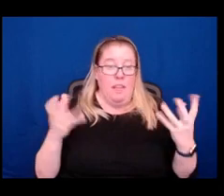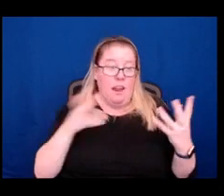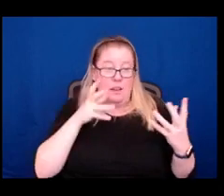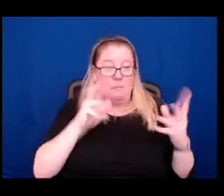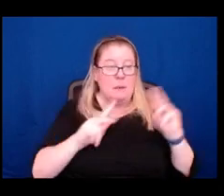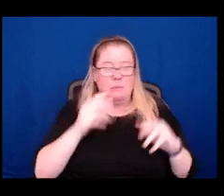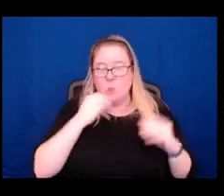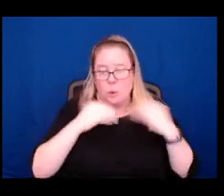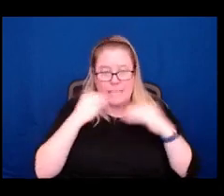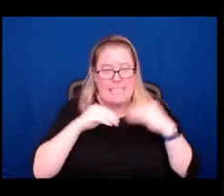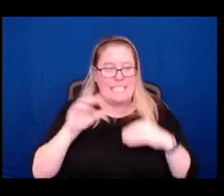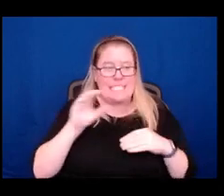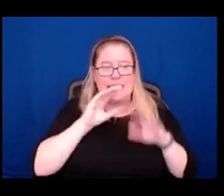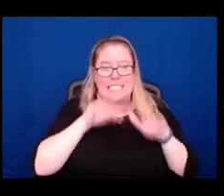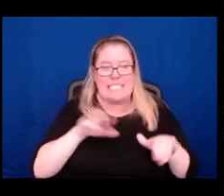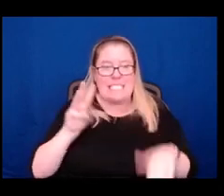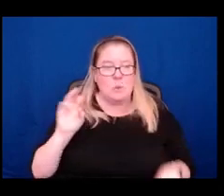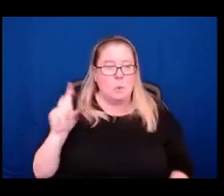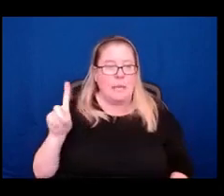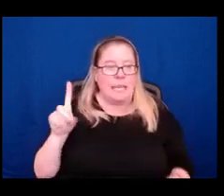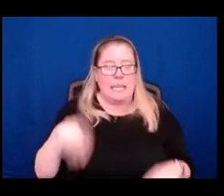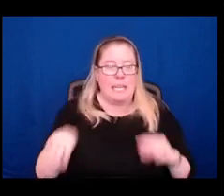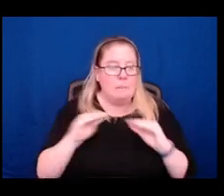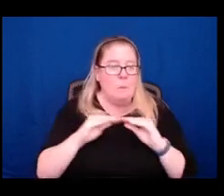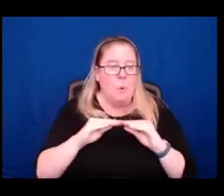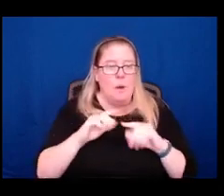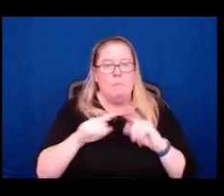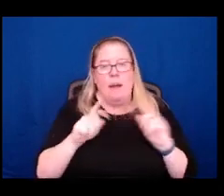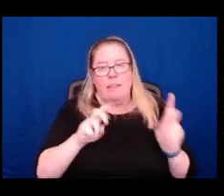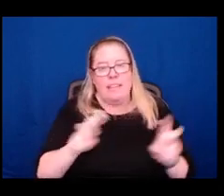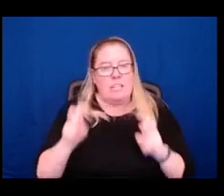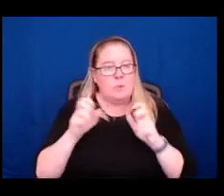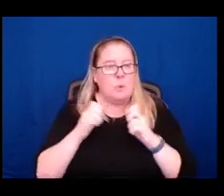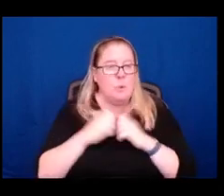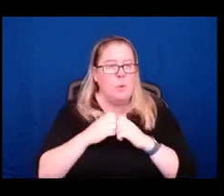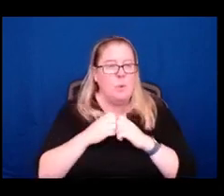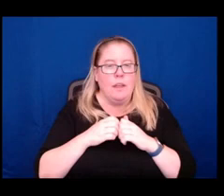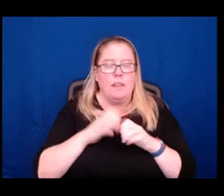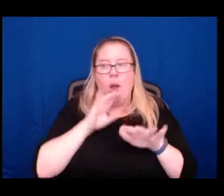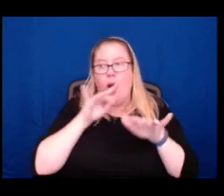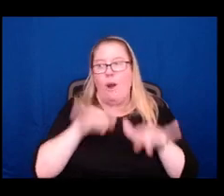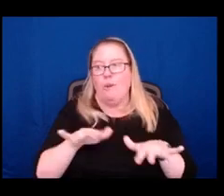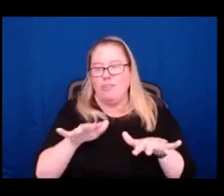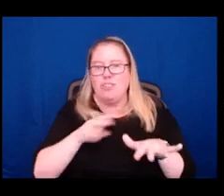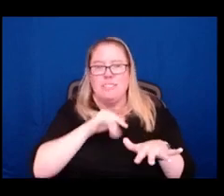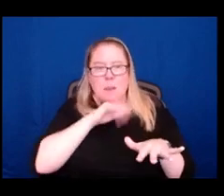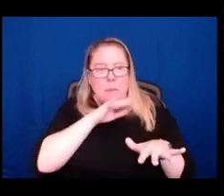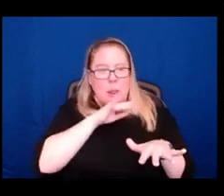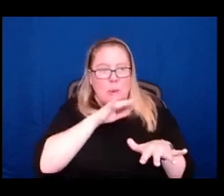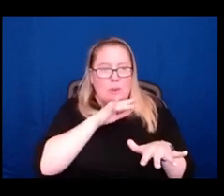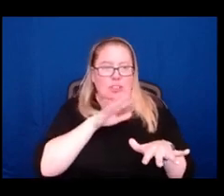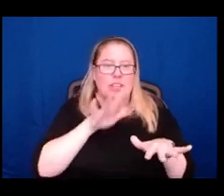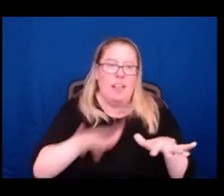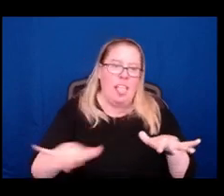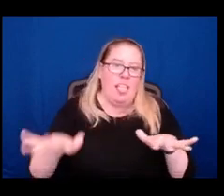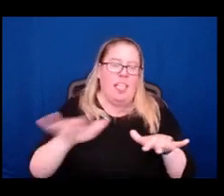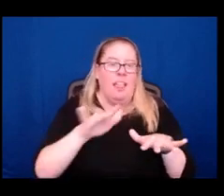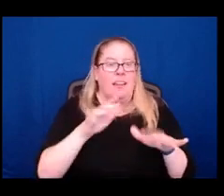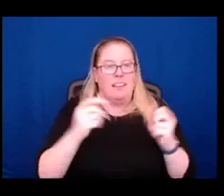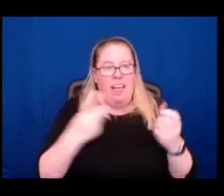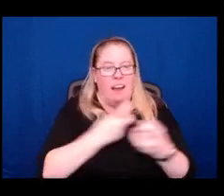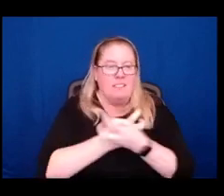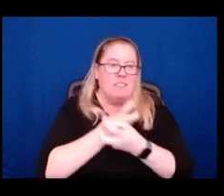don't eat seaweed anymore. But then we've got the issue of our oceans are polluted and there's a lot of